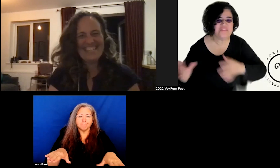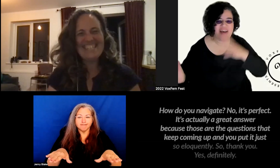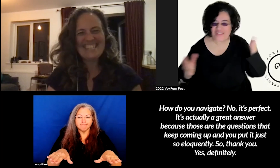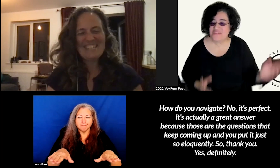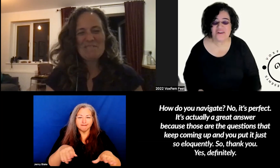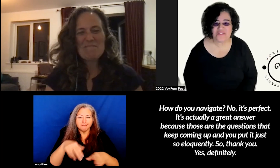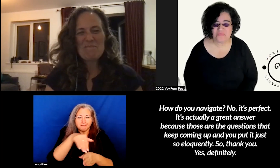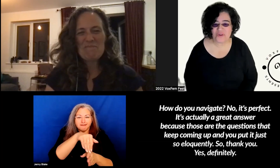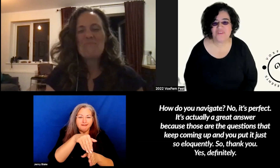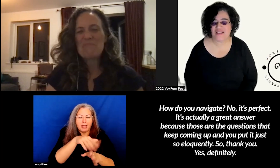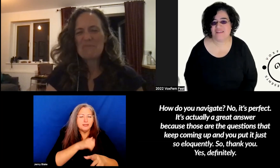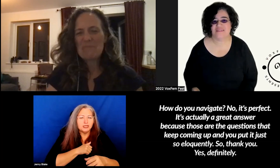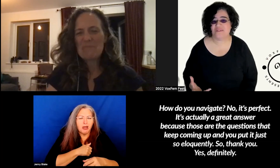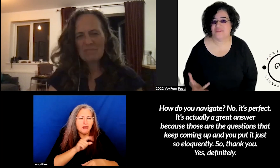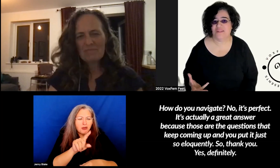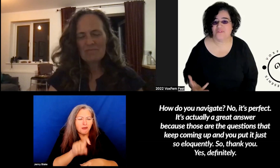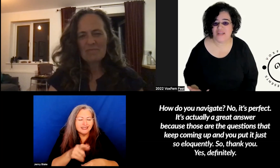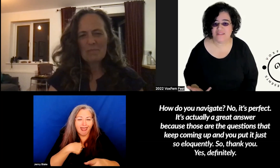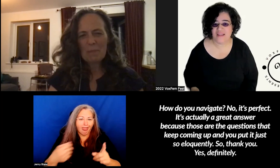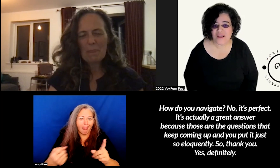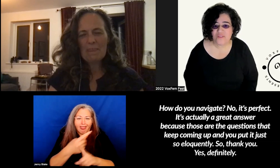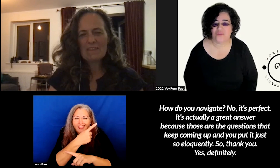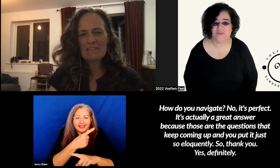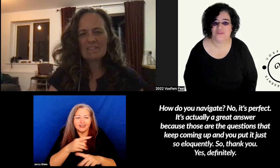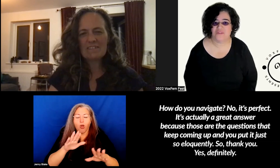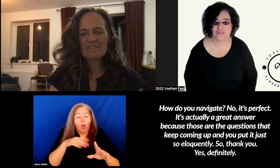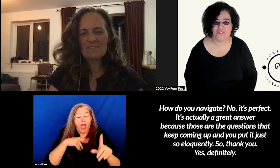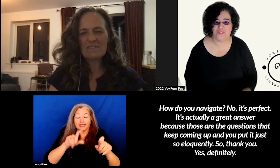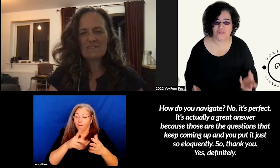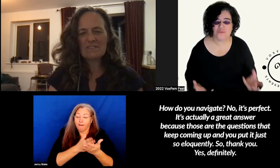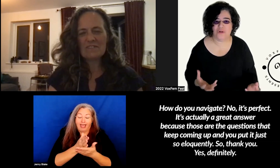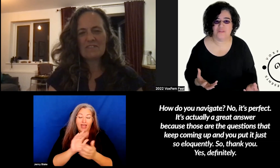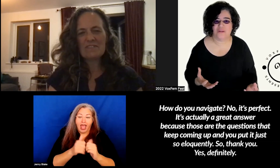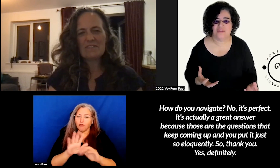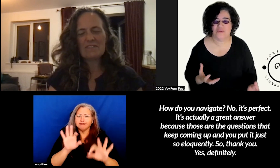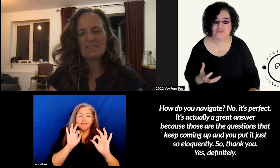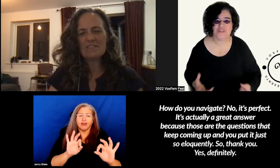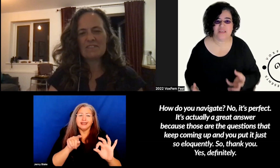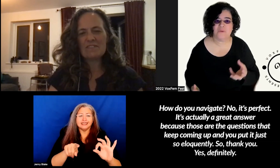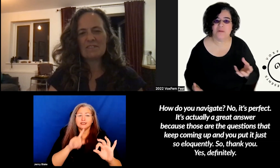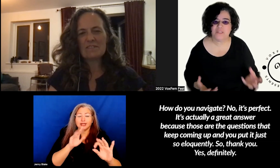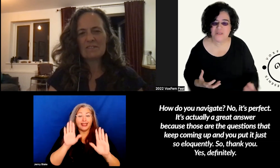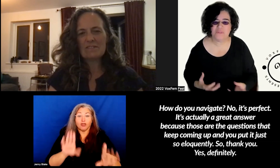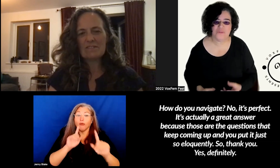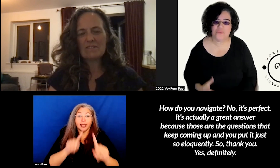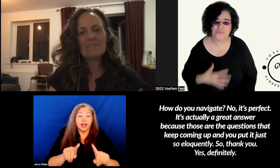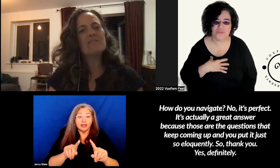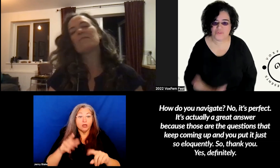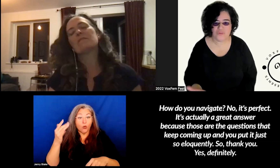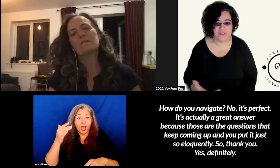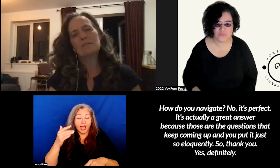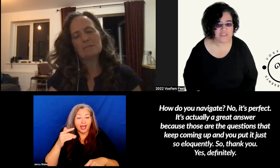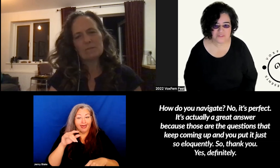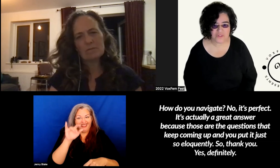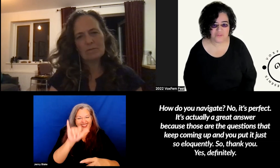How do you navigate? No, it's perfect. Like, it's actually a great answer, because those are the questions that keep coming up, and you put it